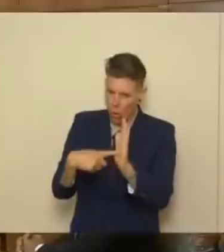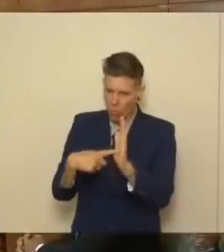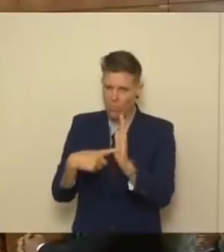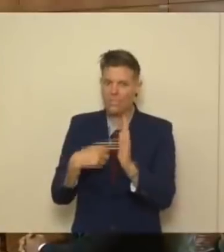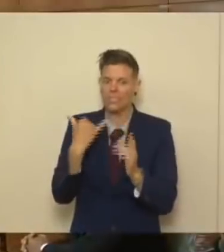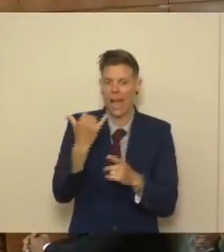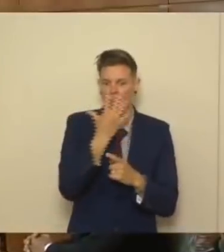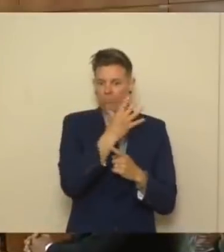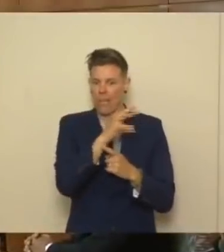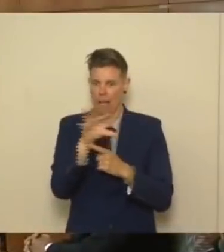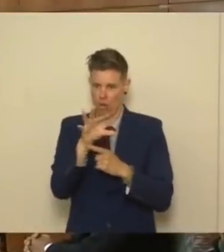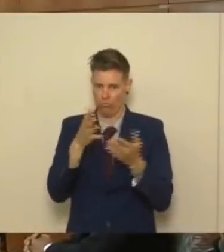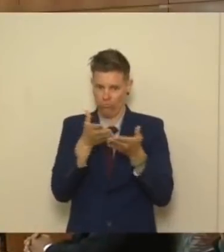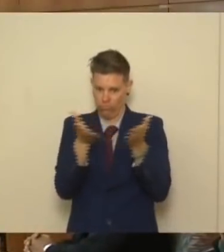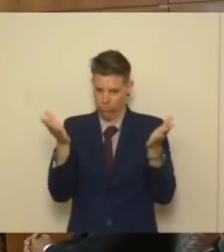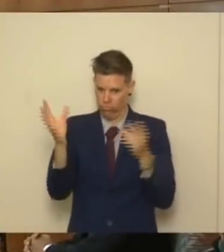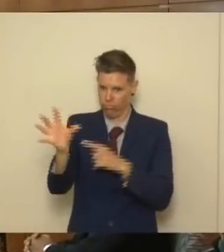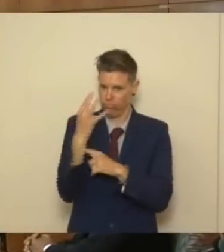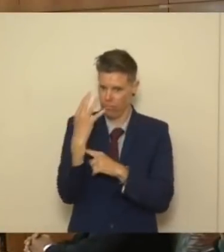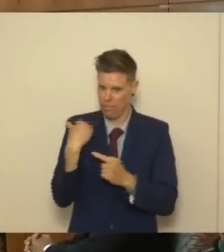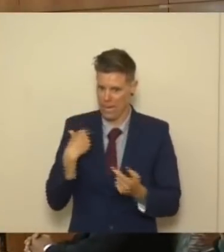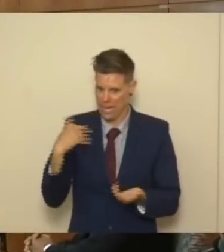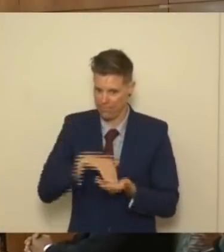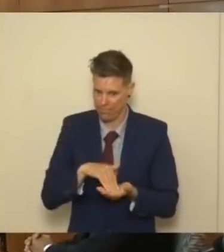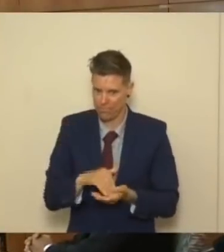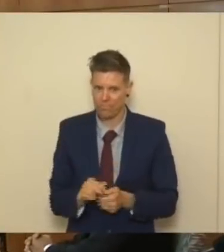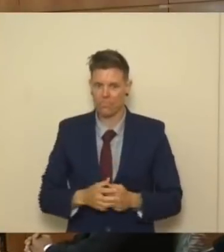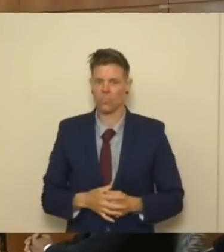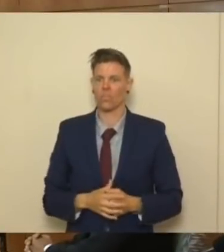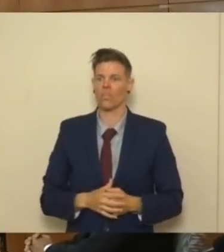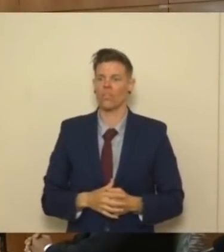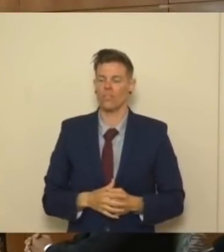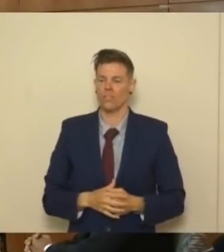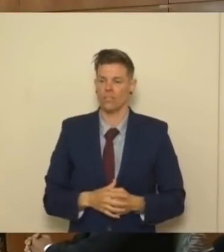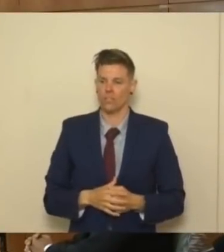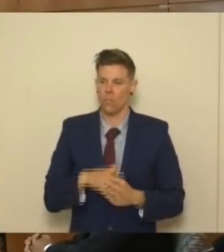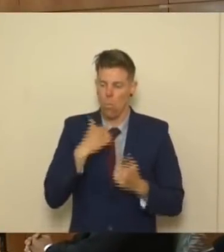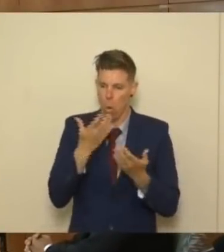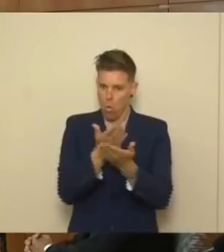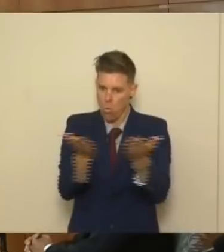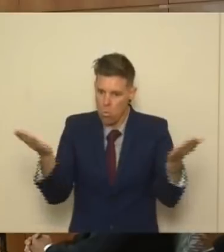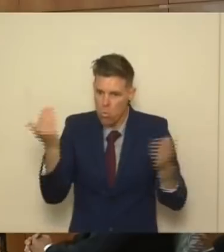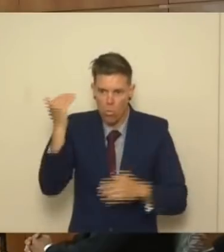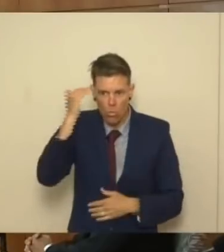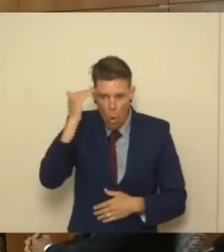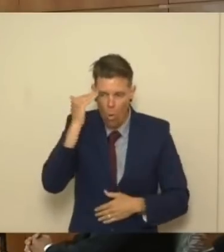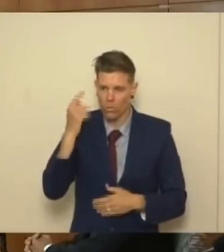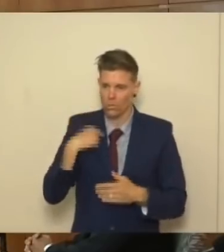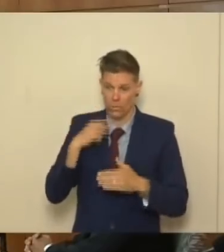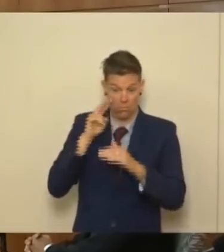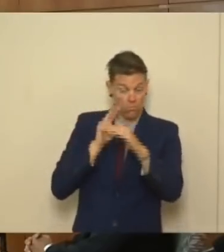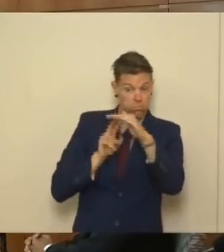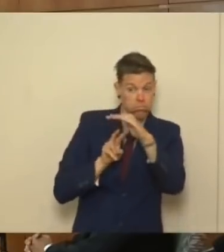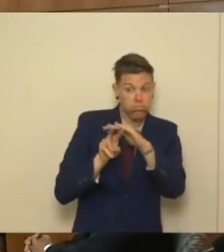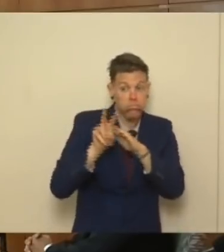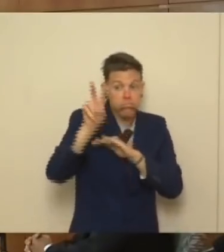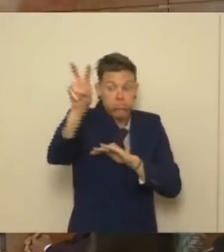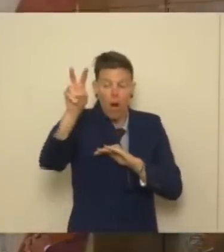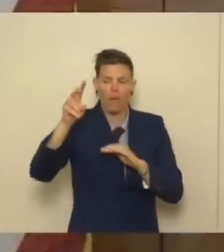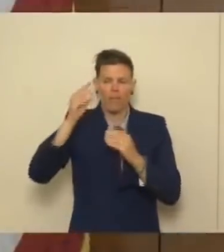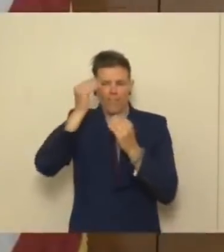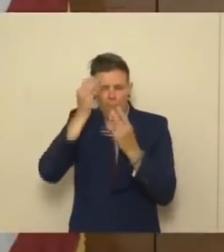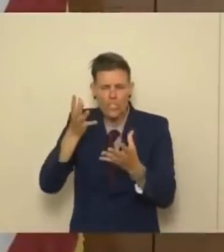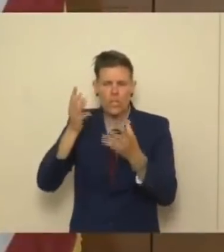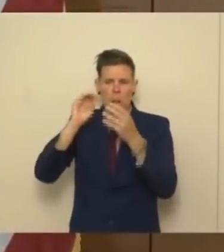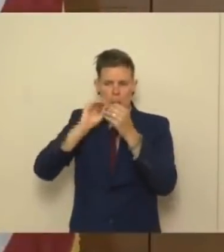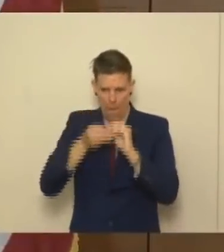Also want to make sure that folks know that we'll get this modeling data onto our website so that you can see it. It is